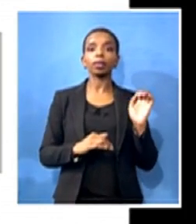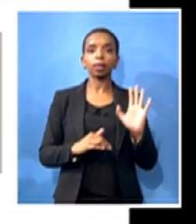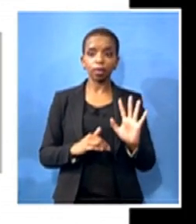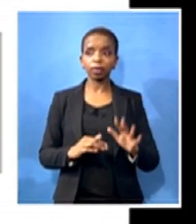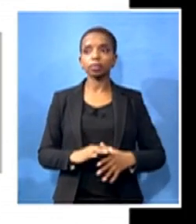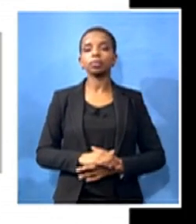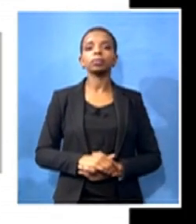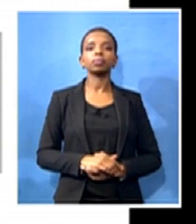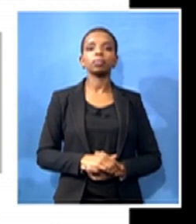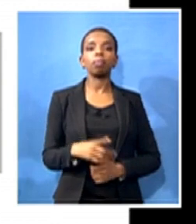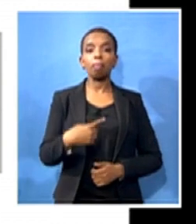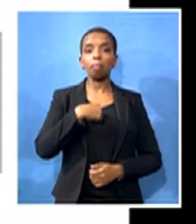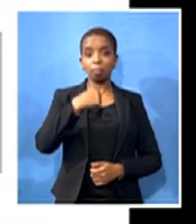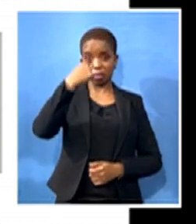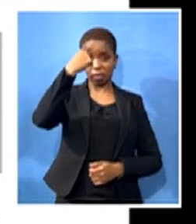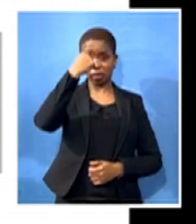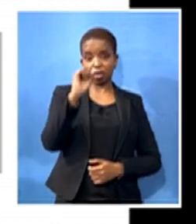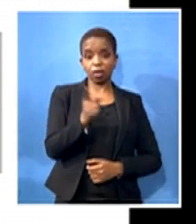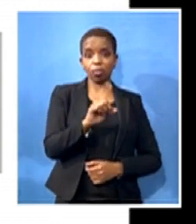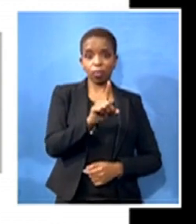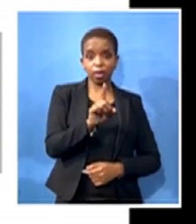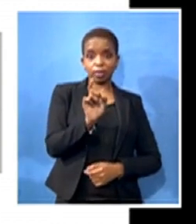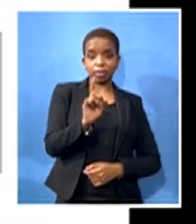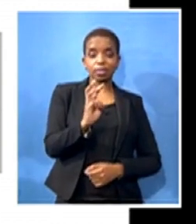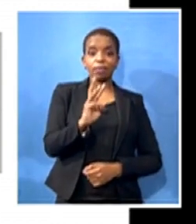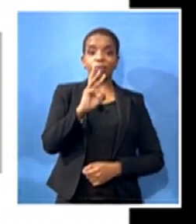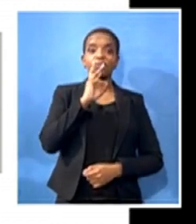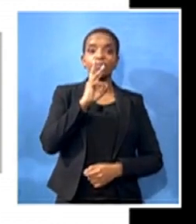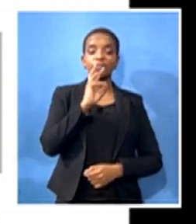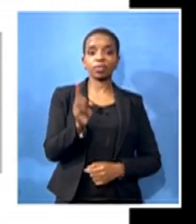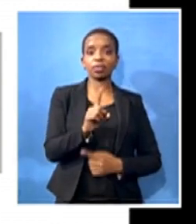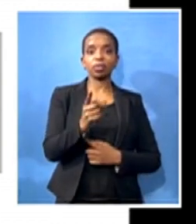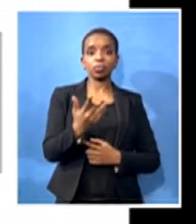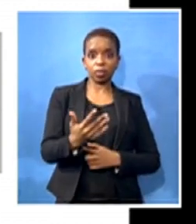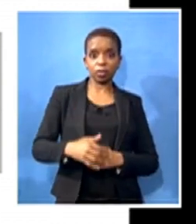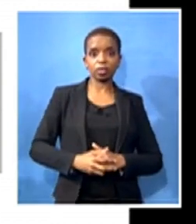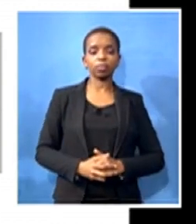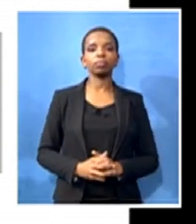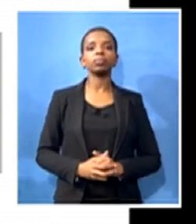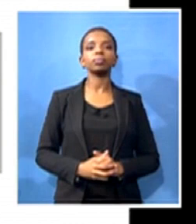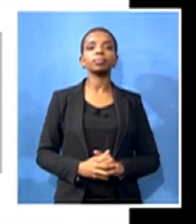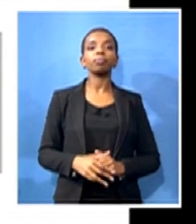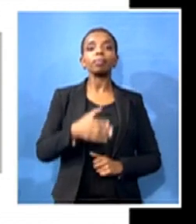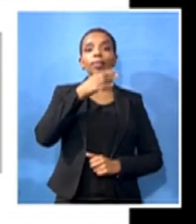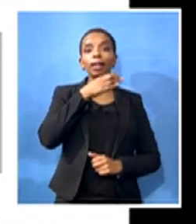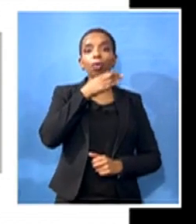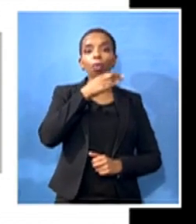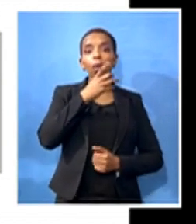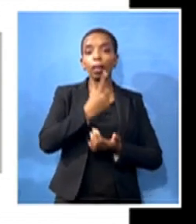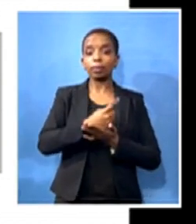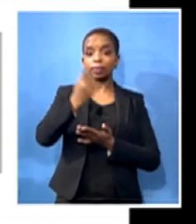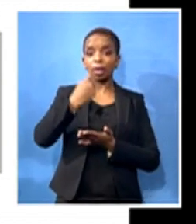is that support for tobacco and alcohol sales, as support for tobacco and alcohol